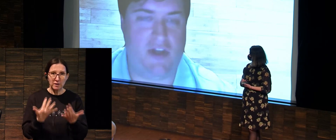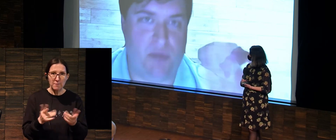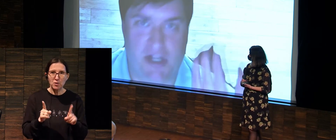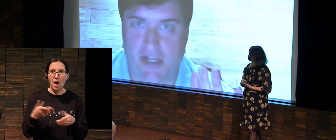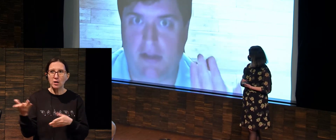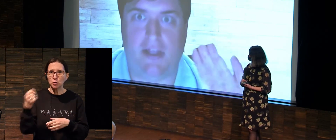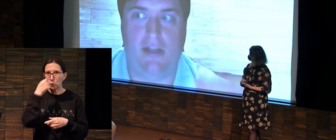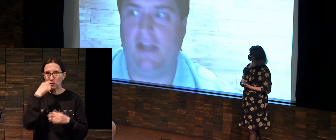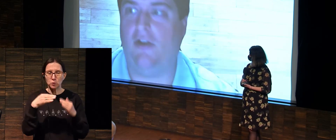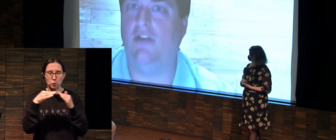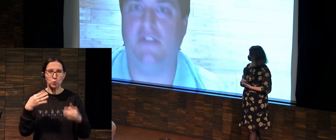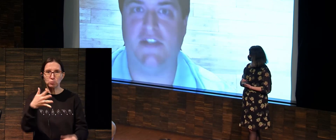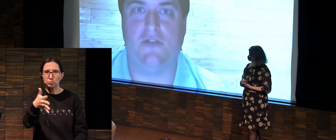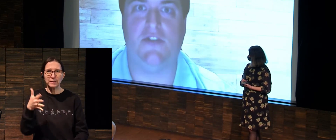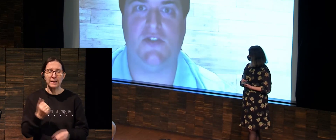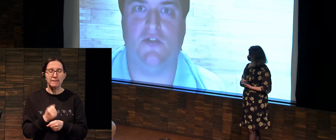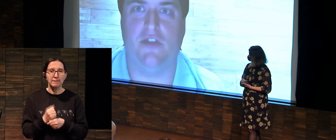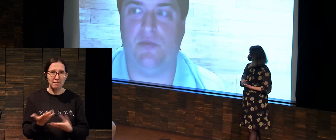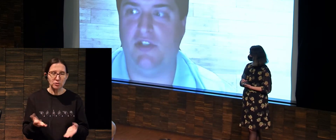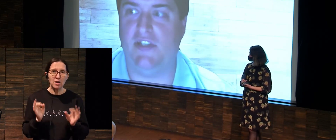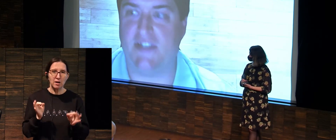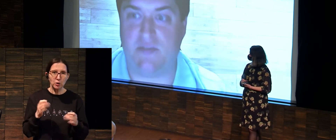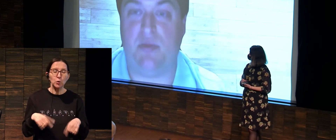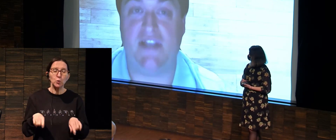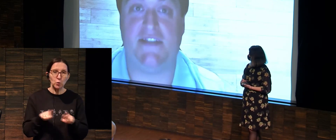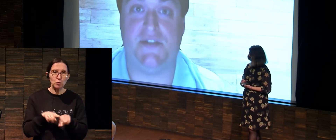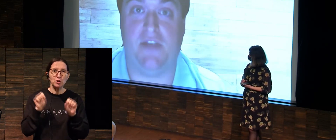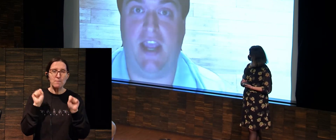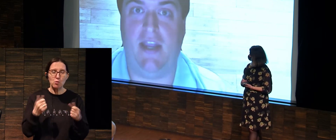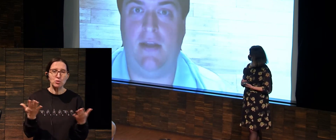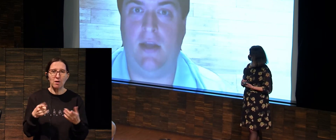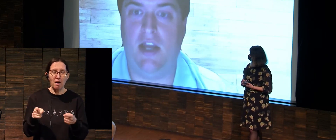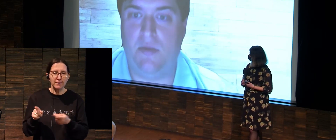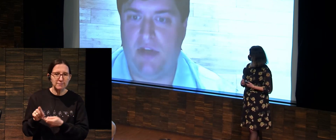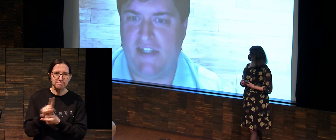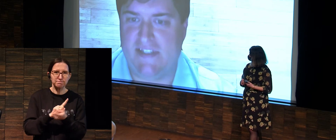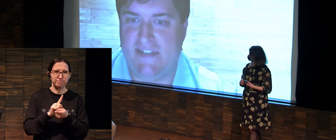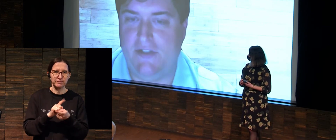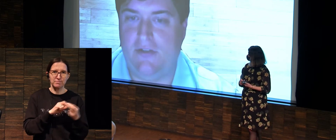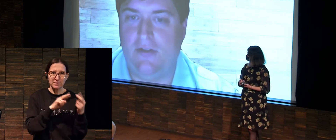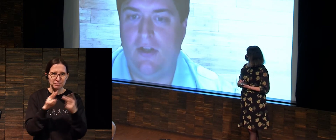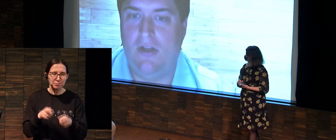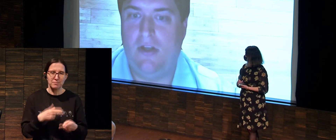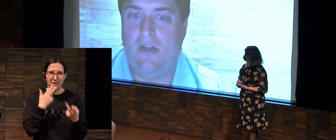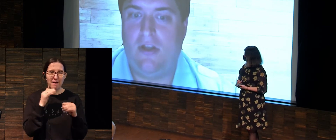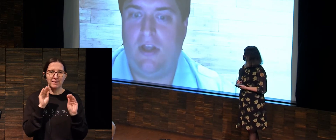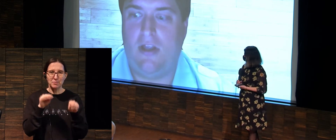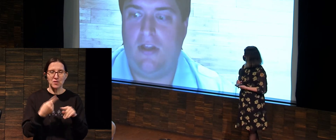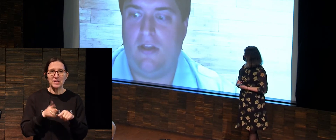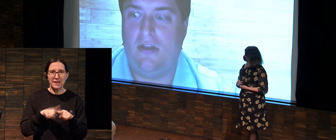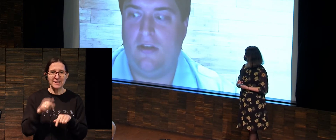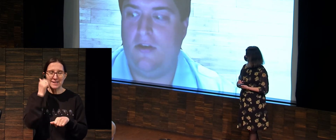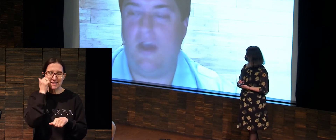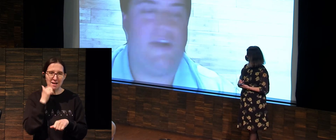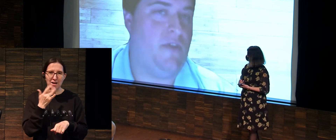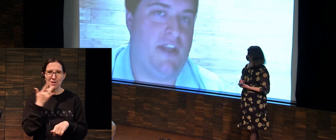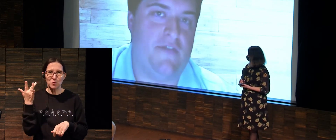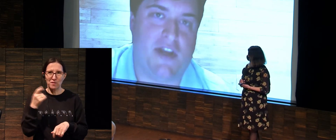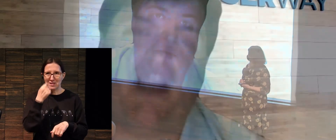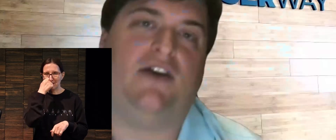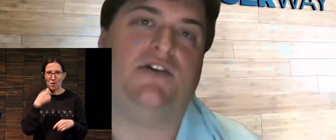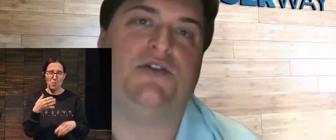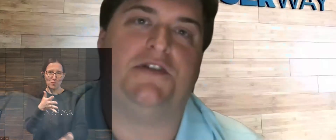Khrushchevka, Panielka, like all of these old Soviet buildings as best as you can, but it's still uh, not going to